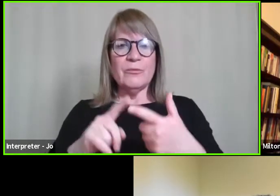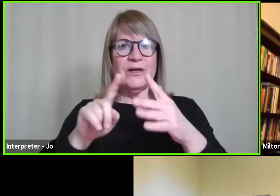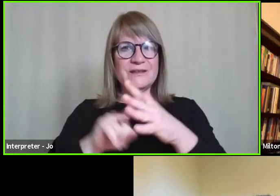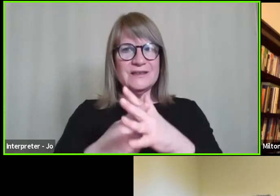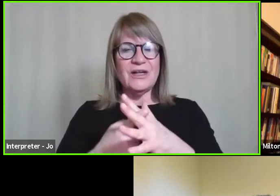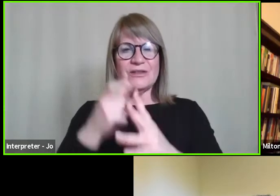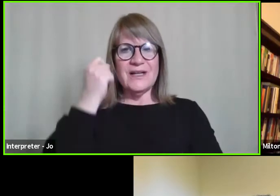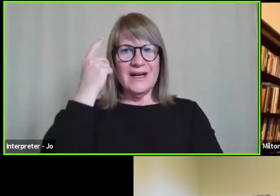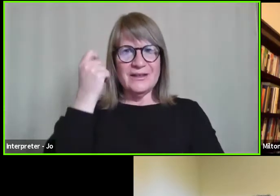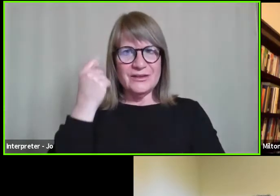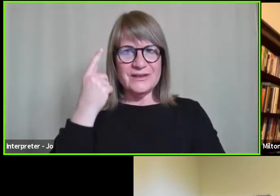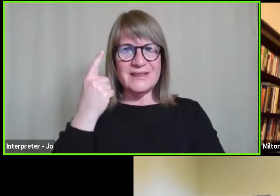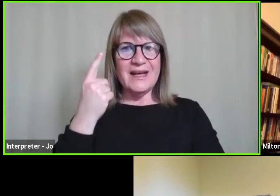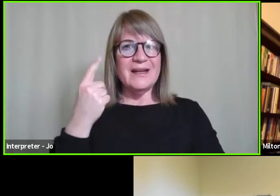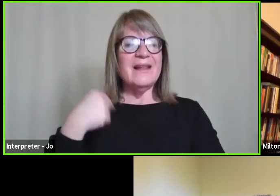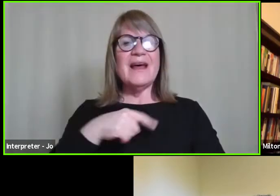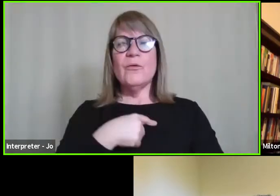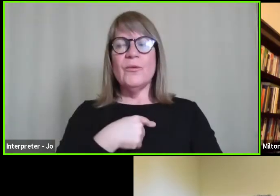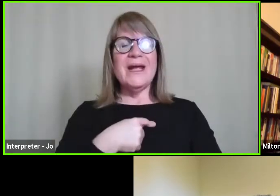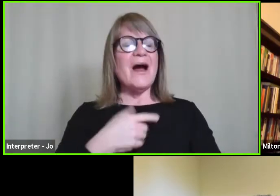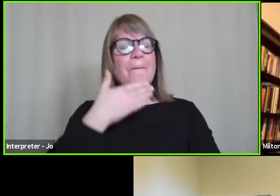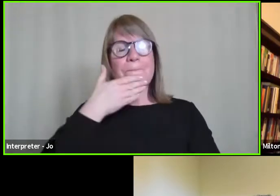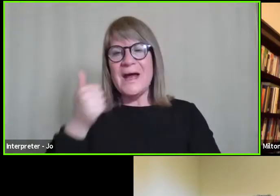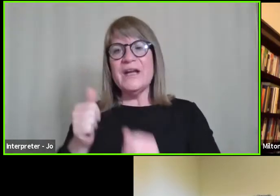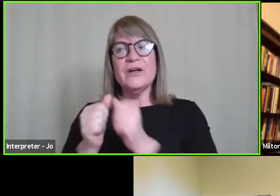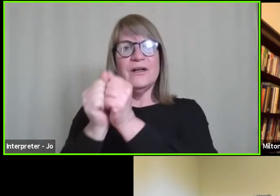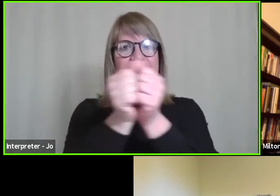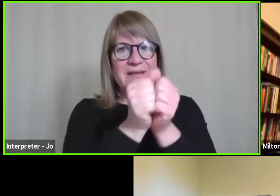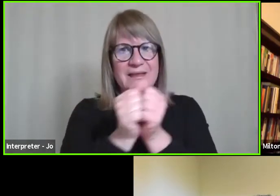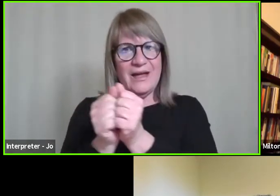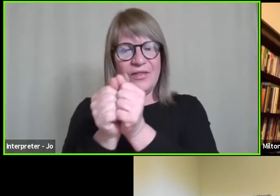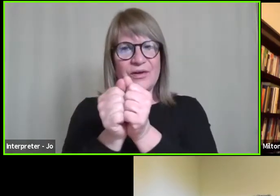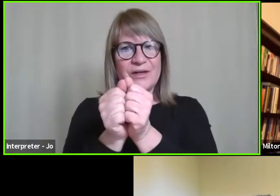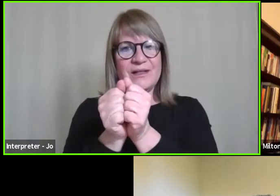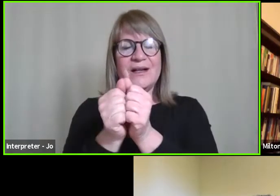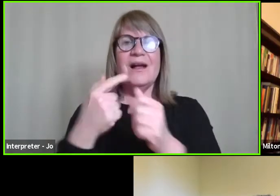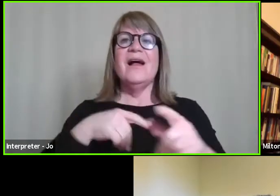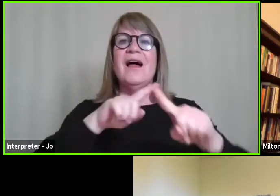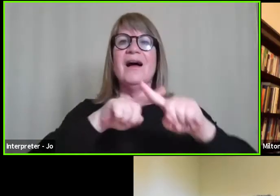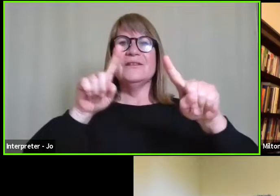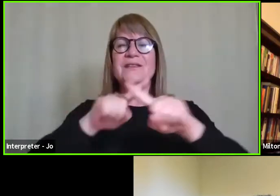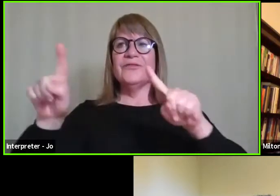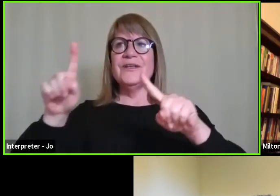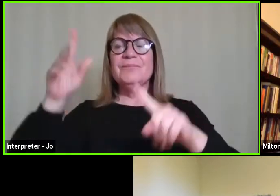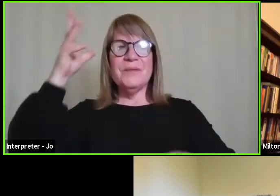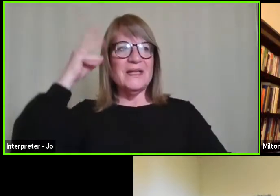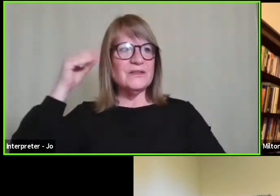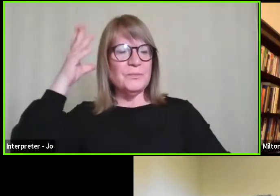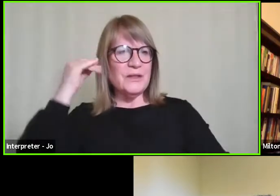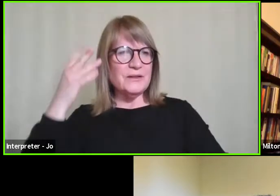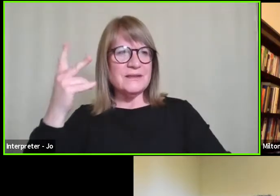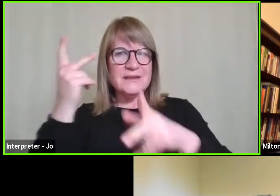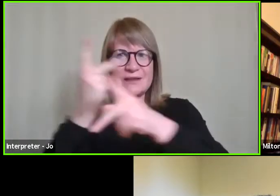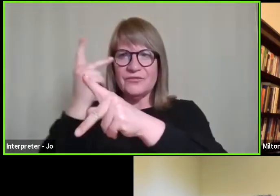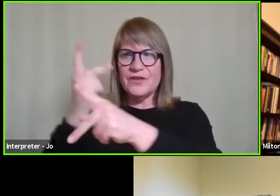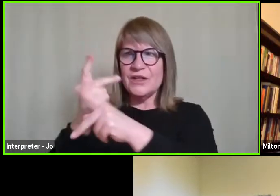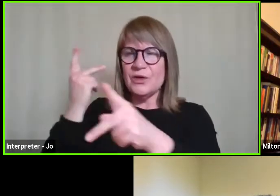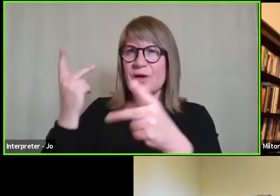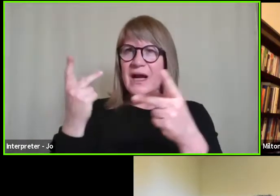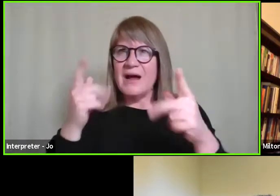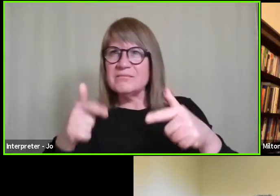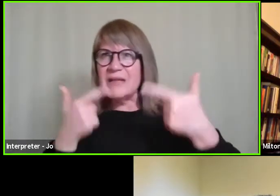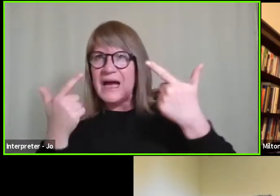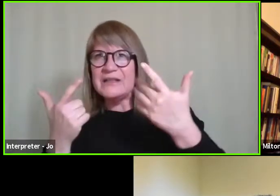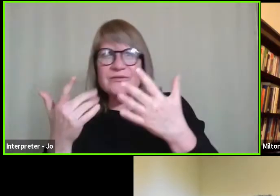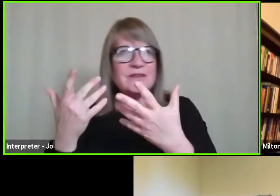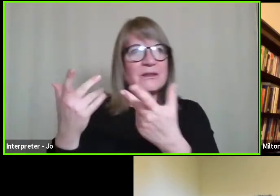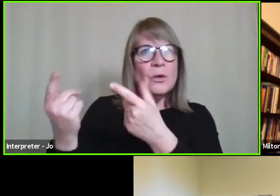more responsive as a collective and that our different experiences of navigation give us different insights and understandings of the